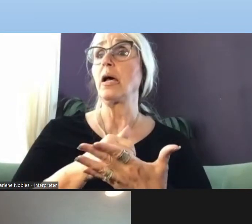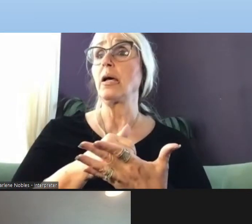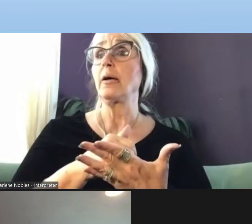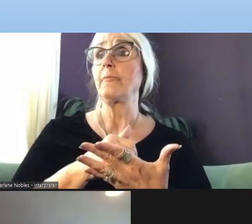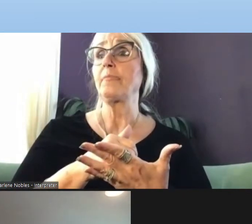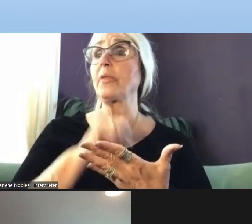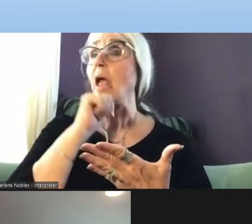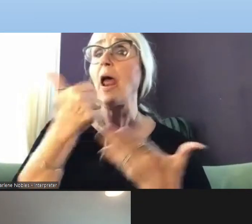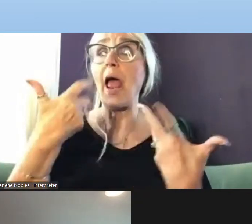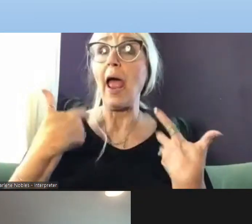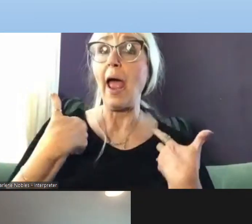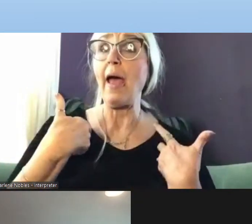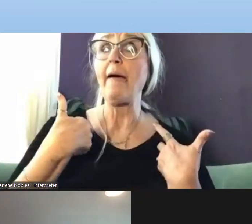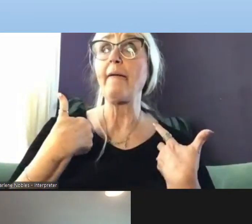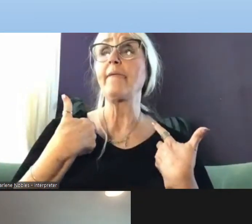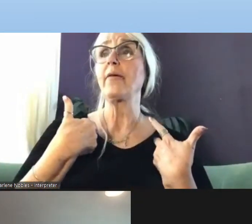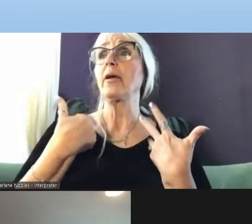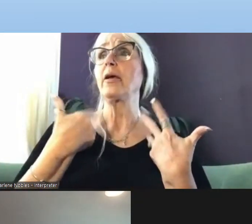reactionary